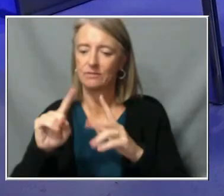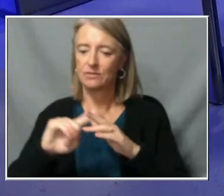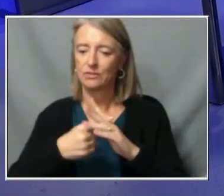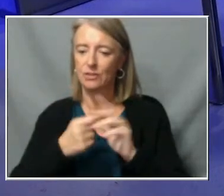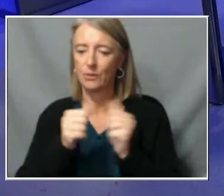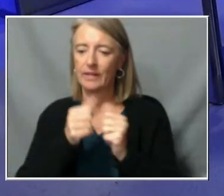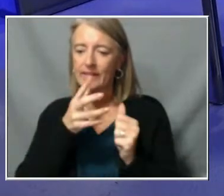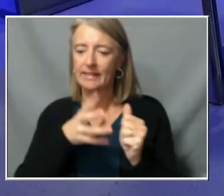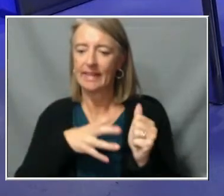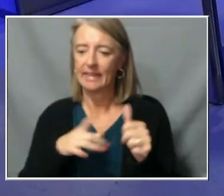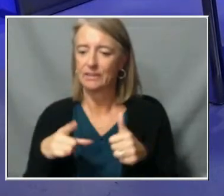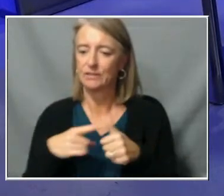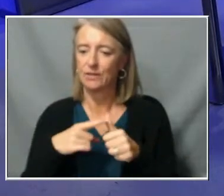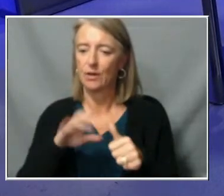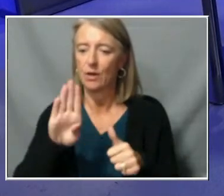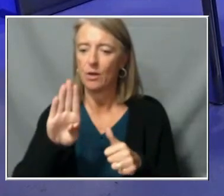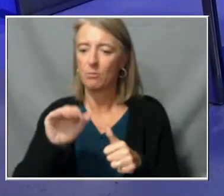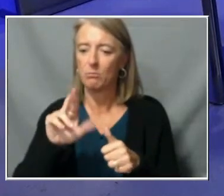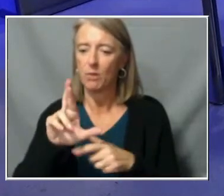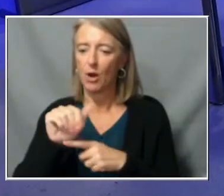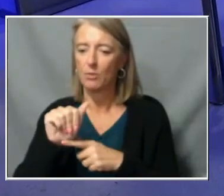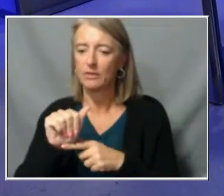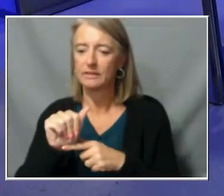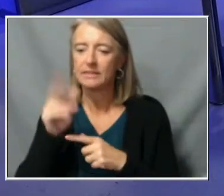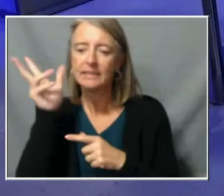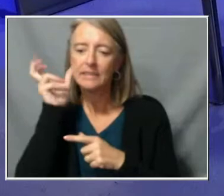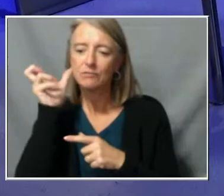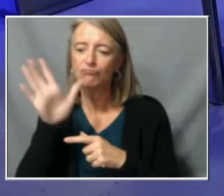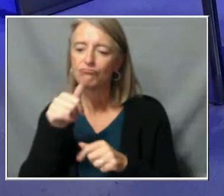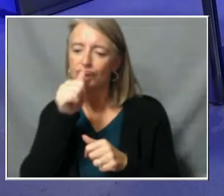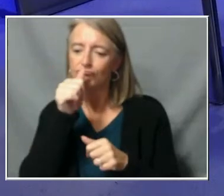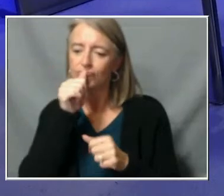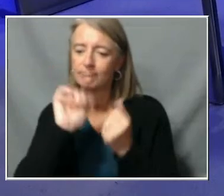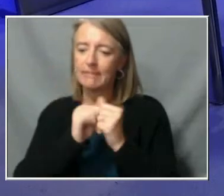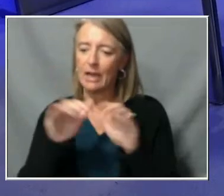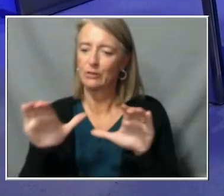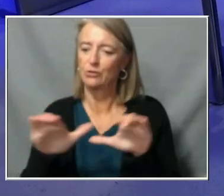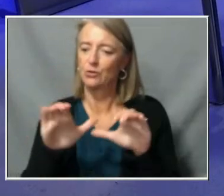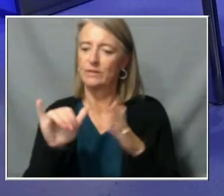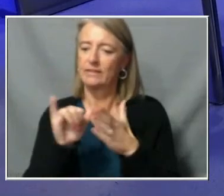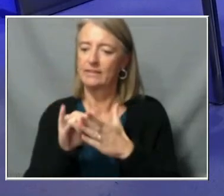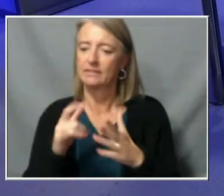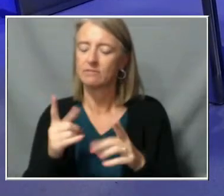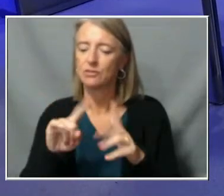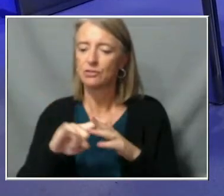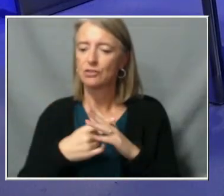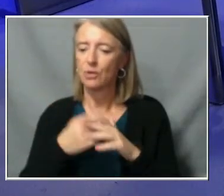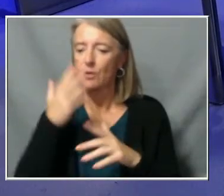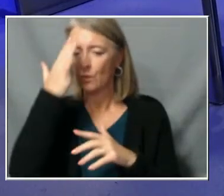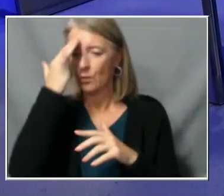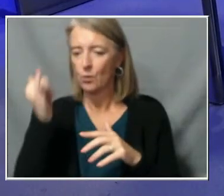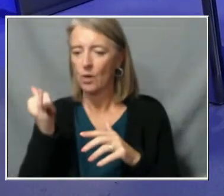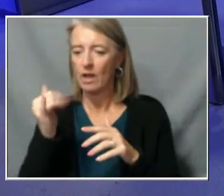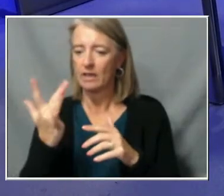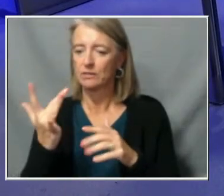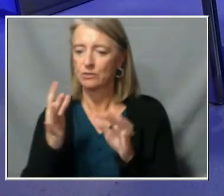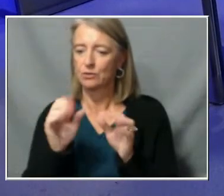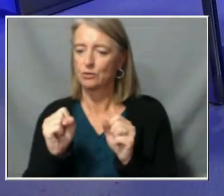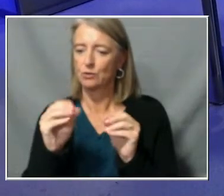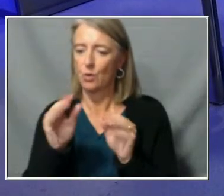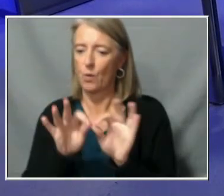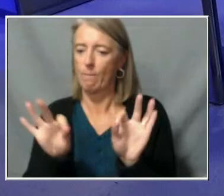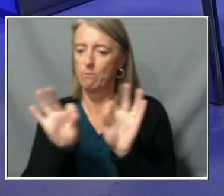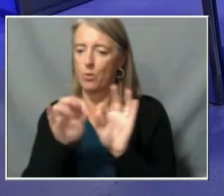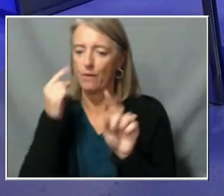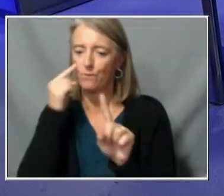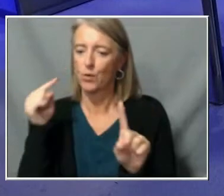first. Barbara, let's hear some secrets about how you're doing this, and let's just start with why this is so important for you.